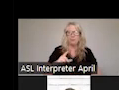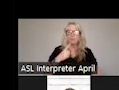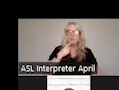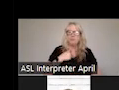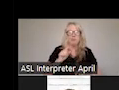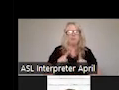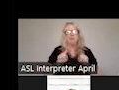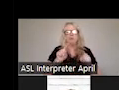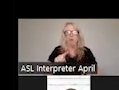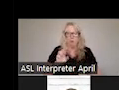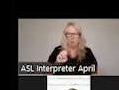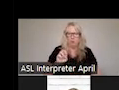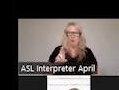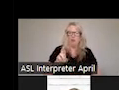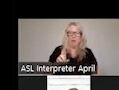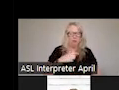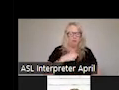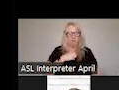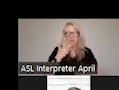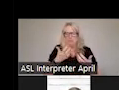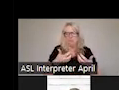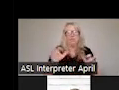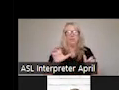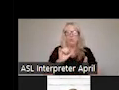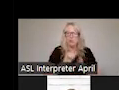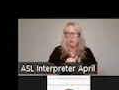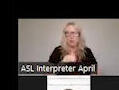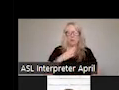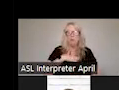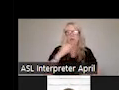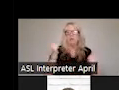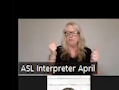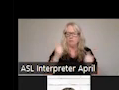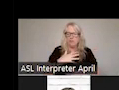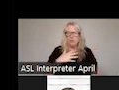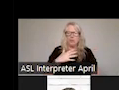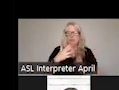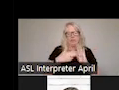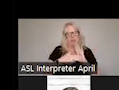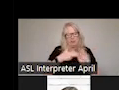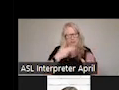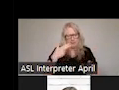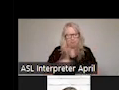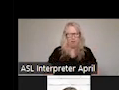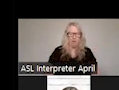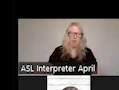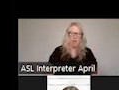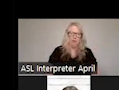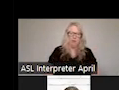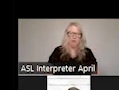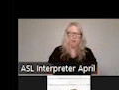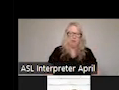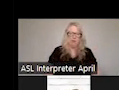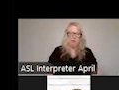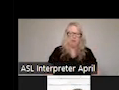the ER. And I didn't want to do that because of my fears and the stigma. And then